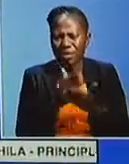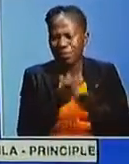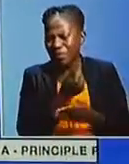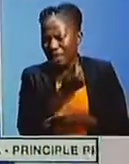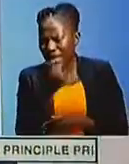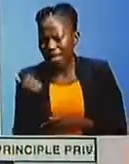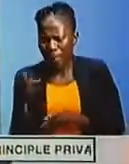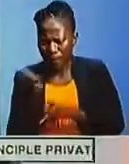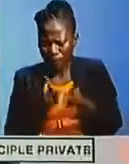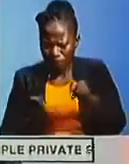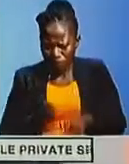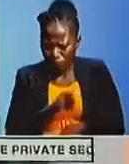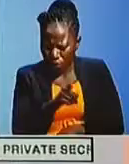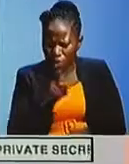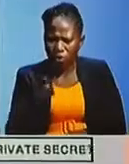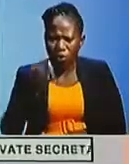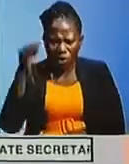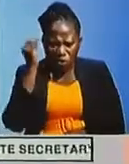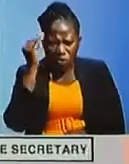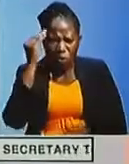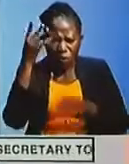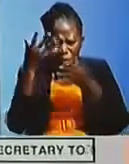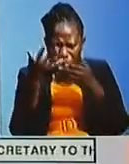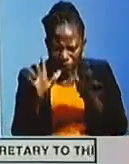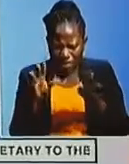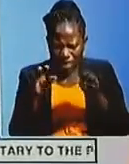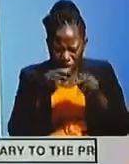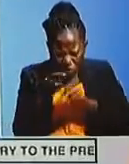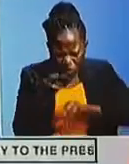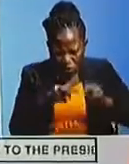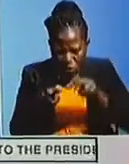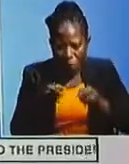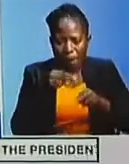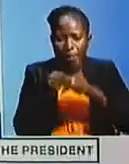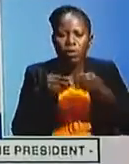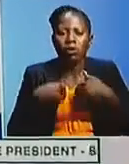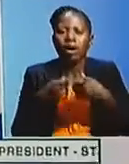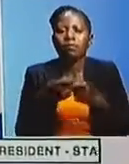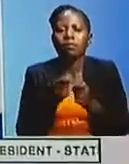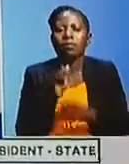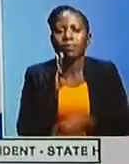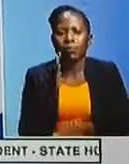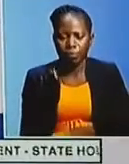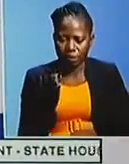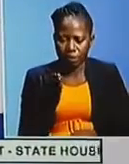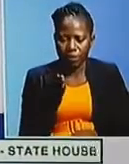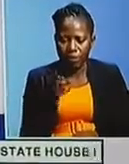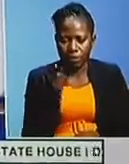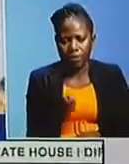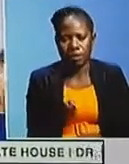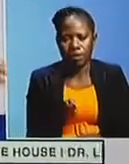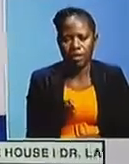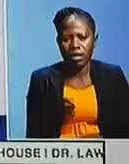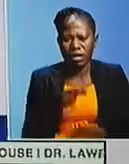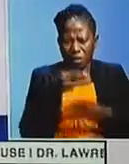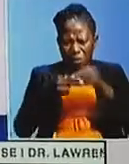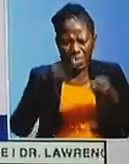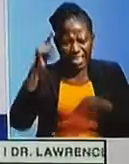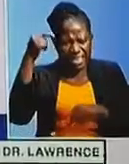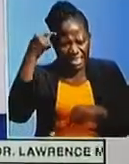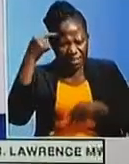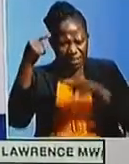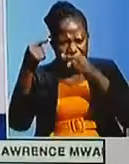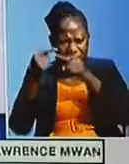of people well vested in monitoring and evaluation, so that there is feedback on a quarterly basis, so that the government can